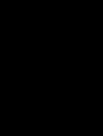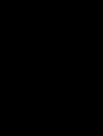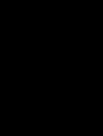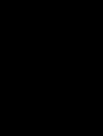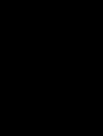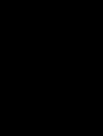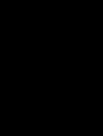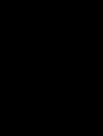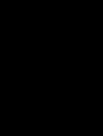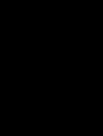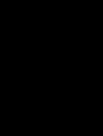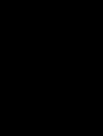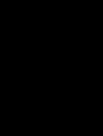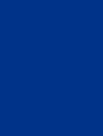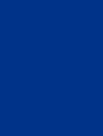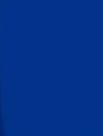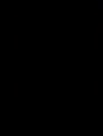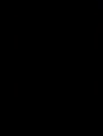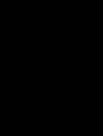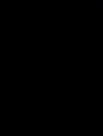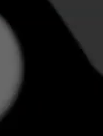national educator.